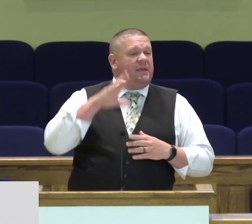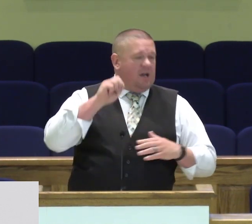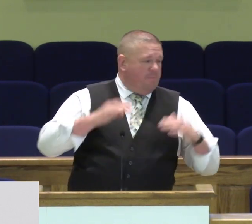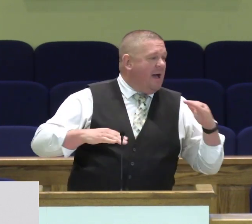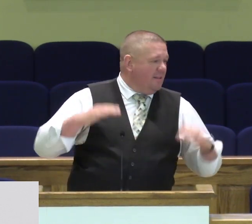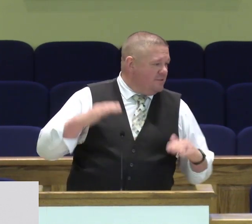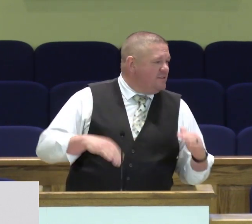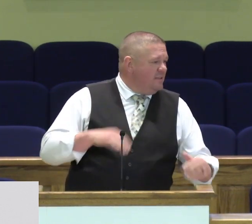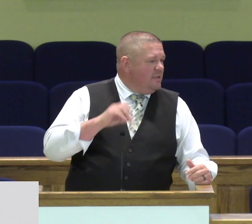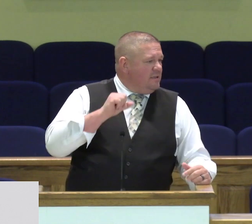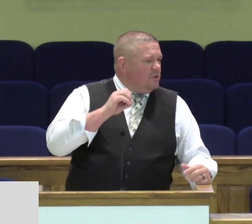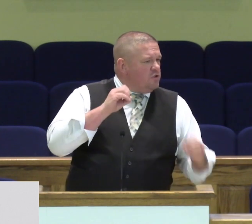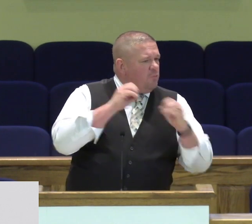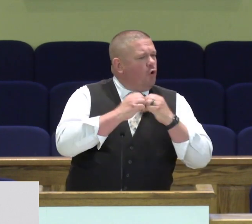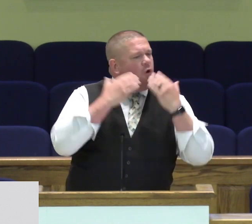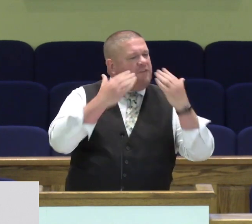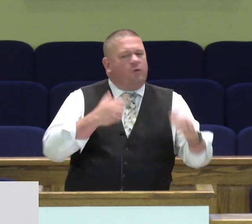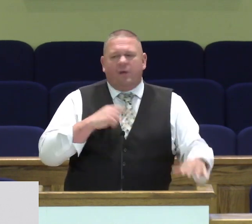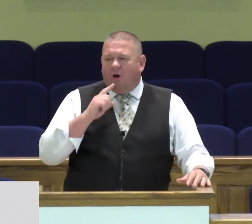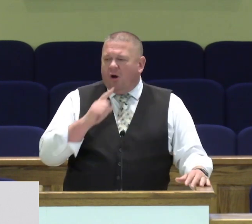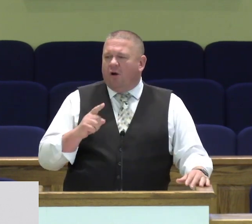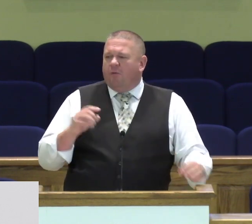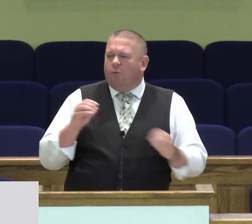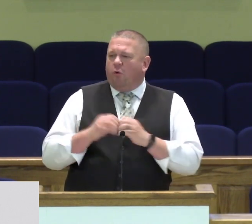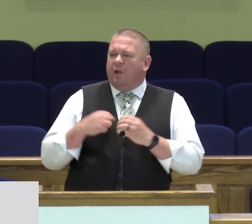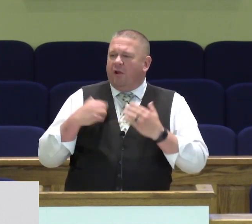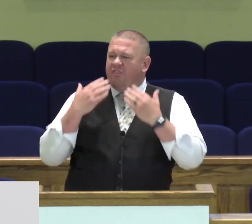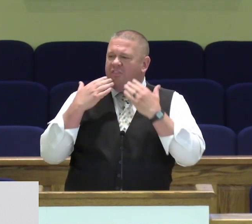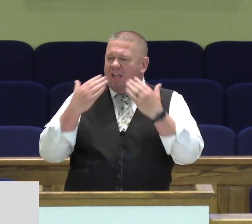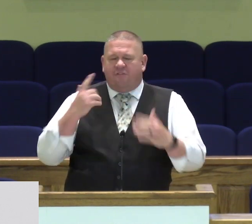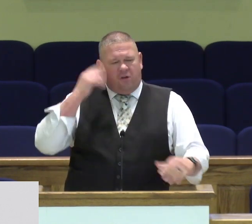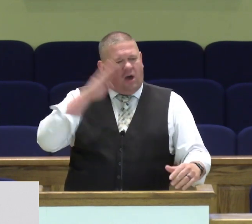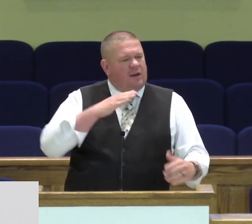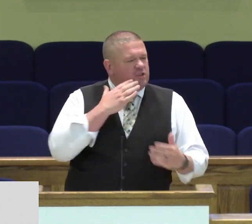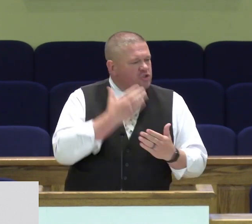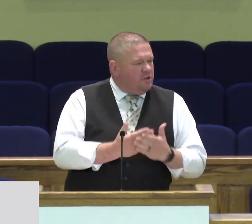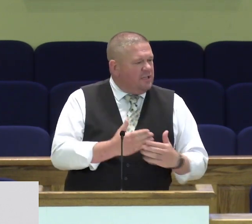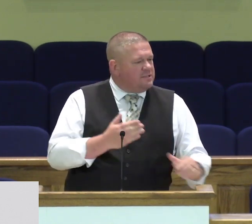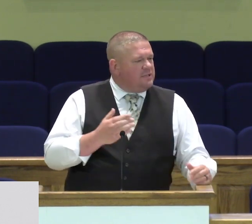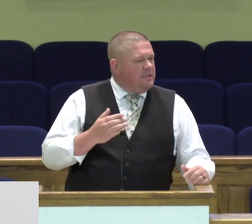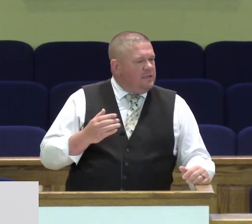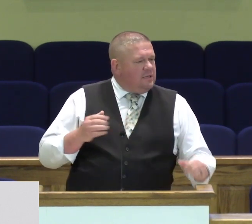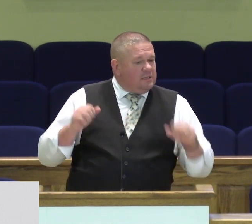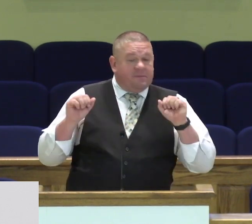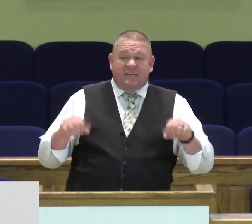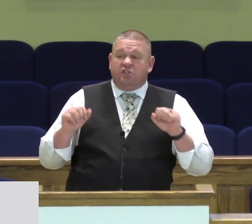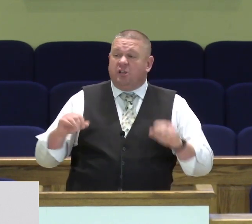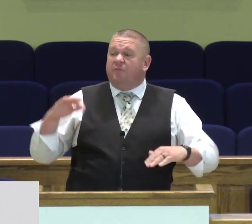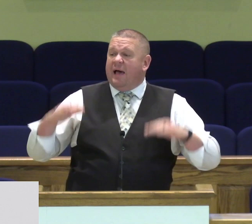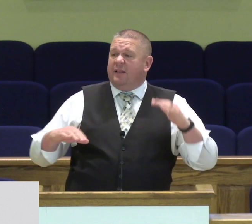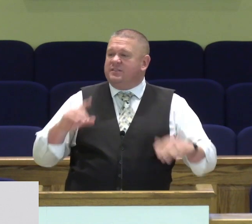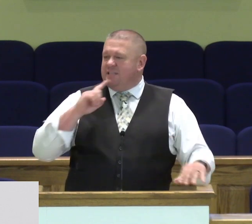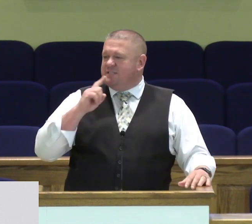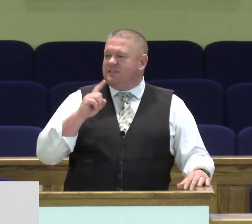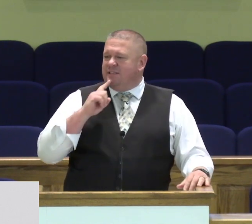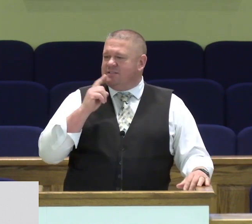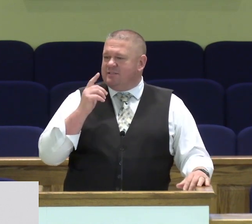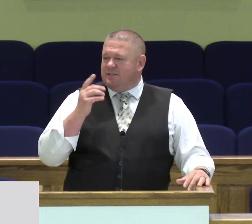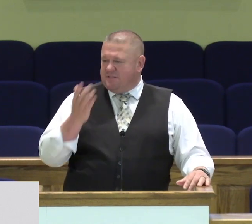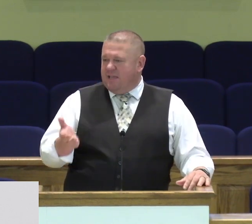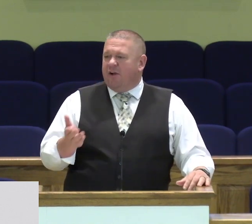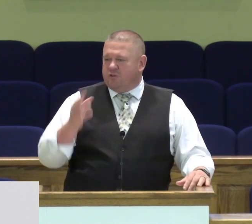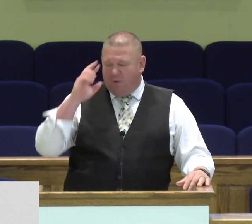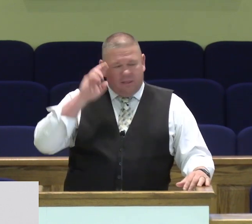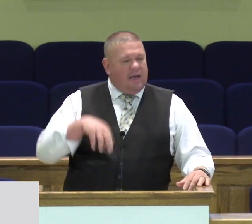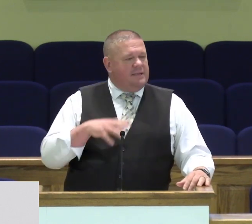us to be unbalanced. So the more grateful we are, the more we are thankful for God and His goodness, the potential of balance